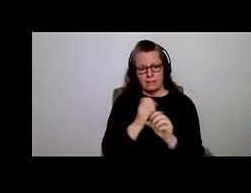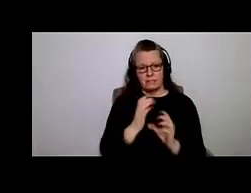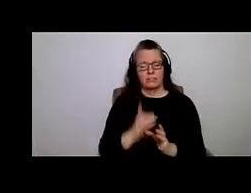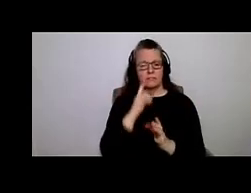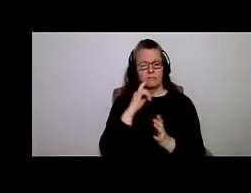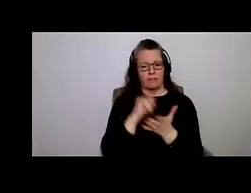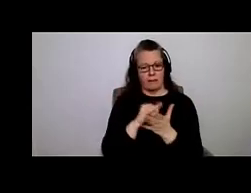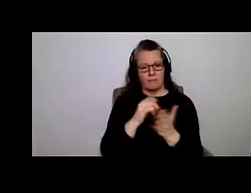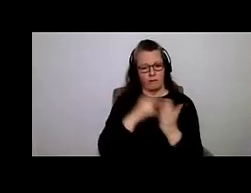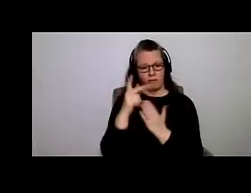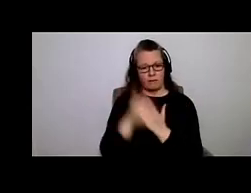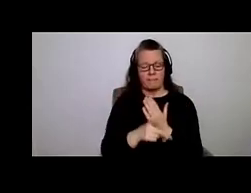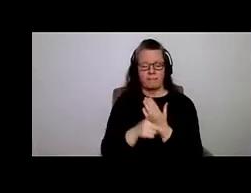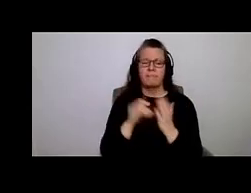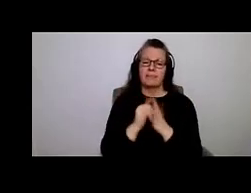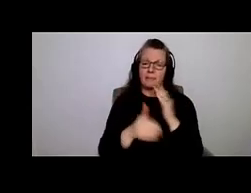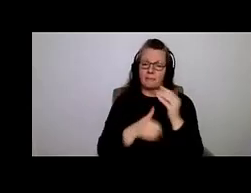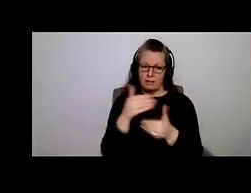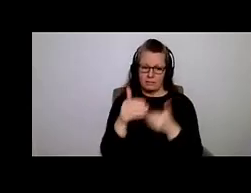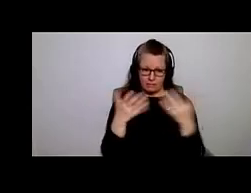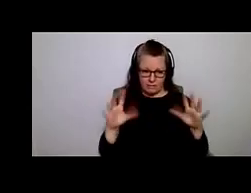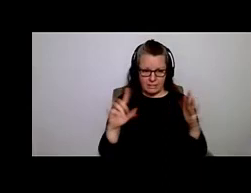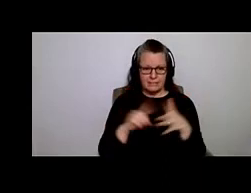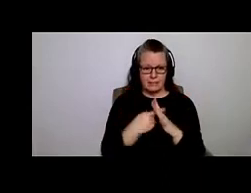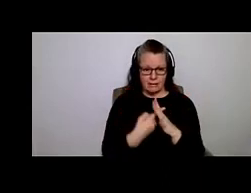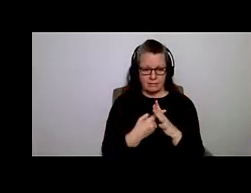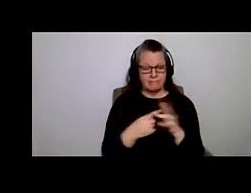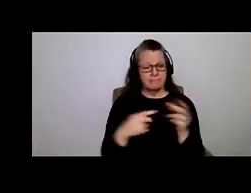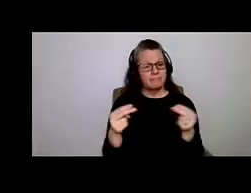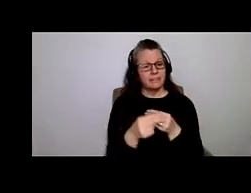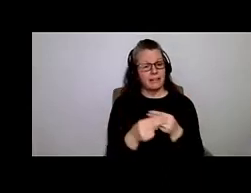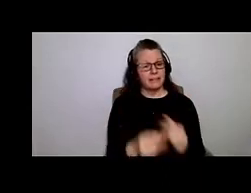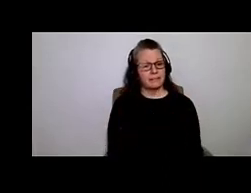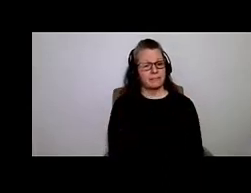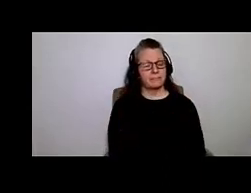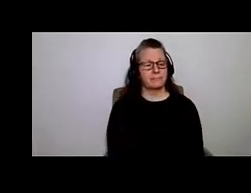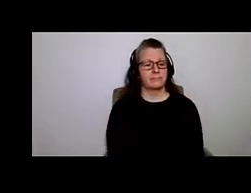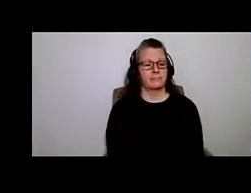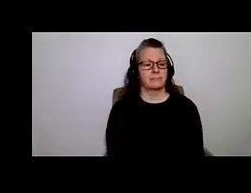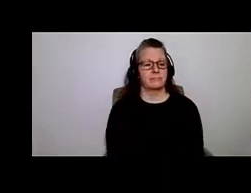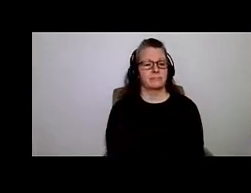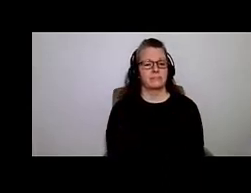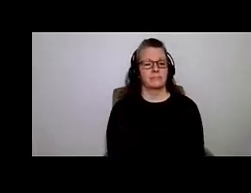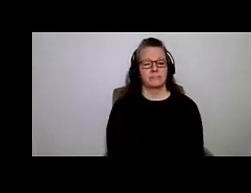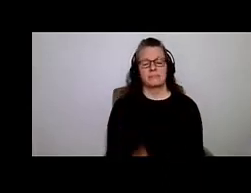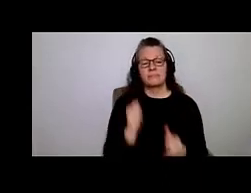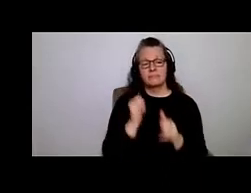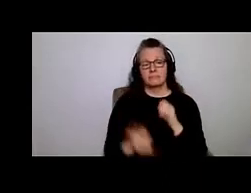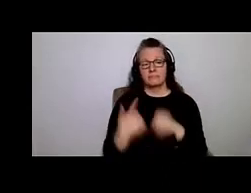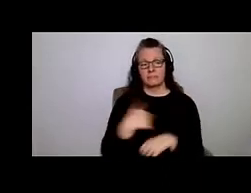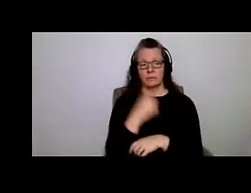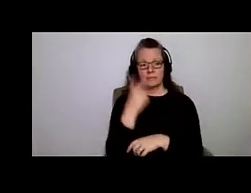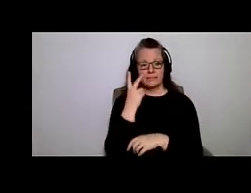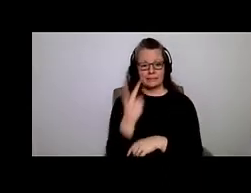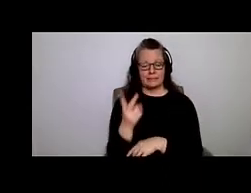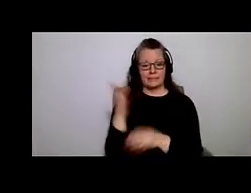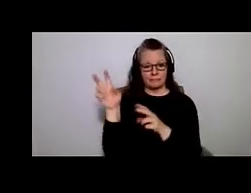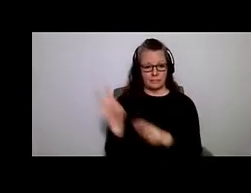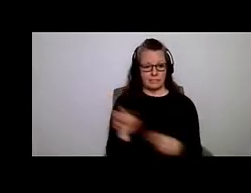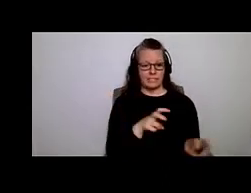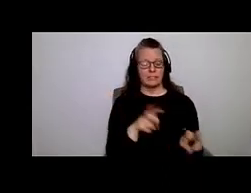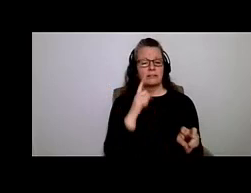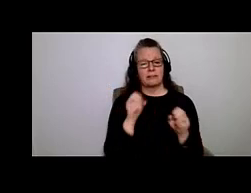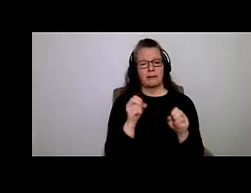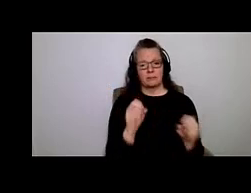process is underway. Next slide. And so finally, we see importation as an